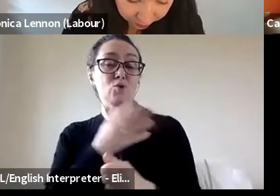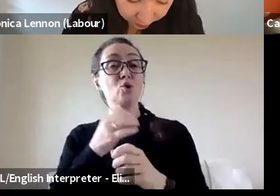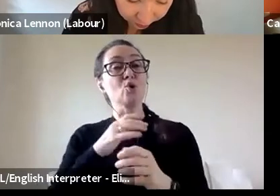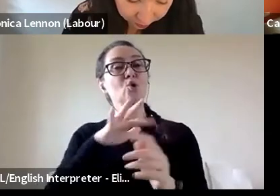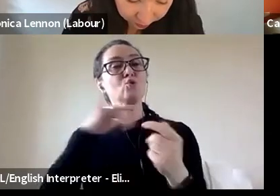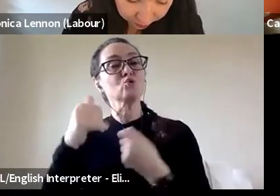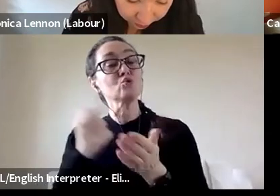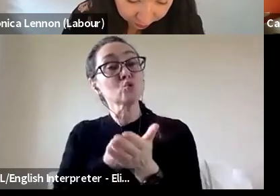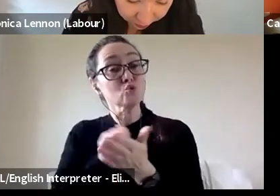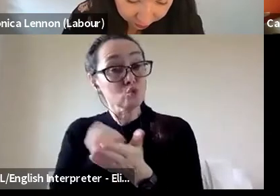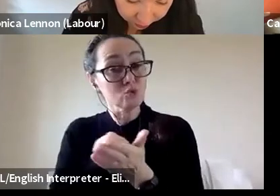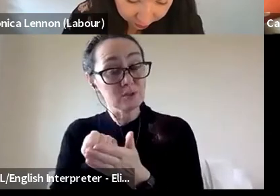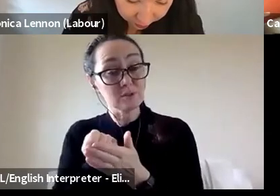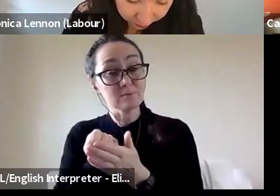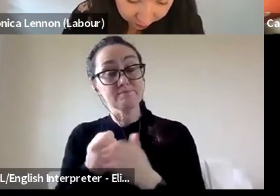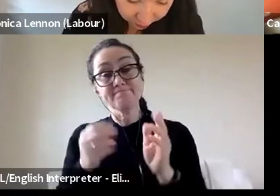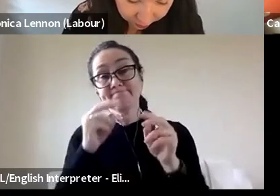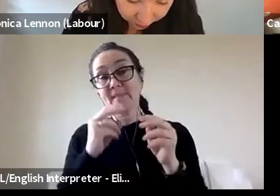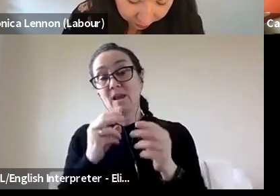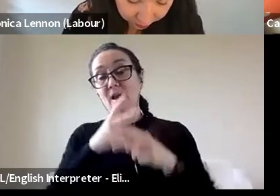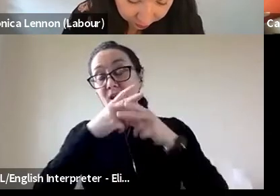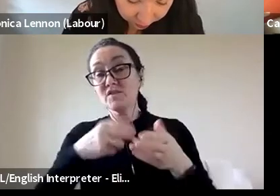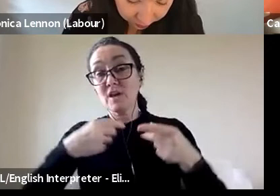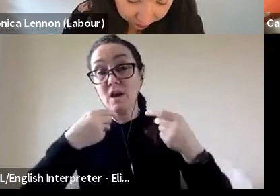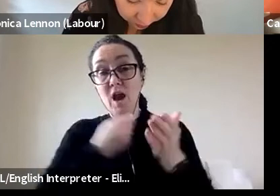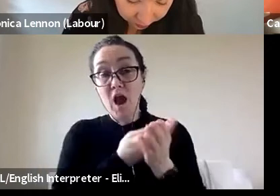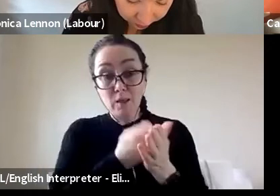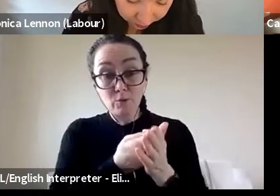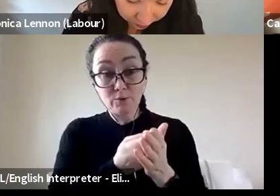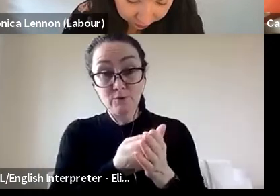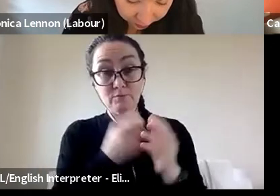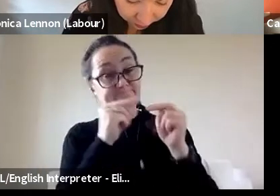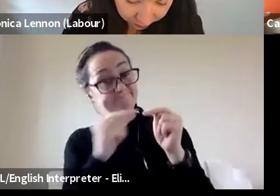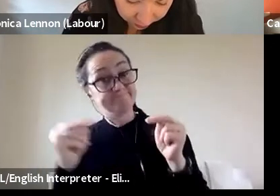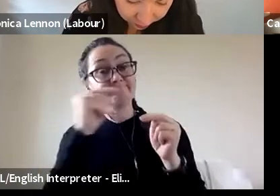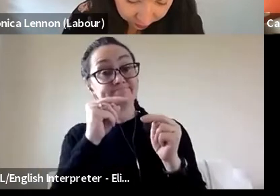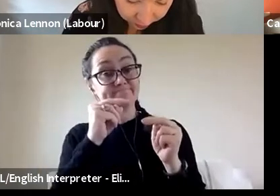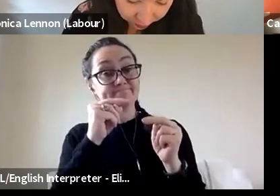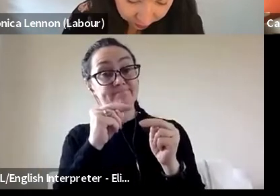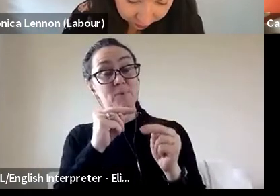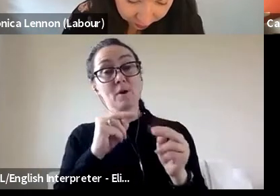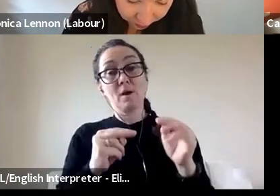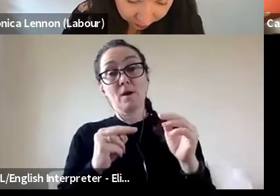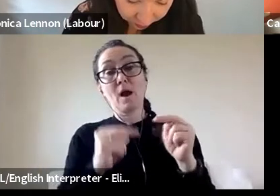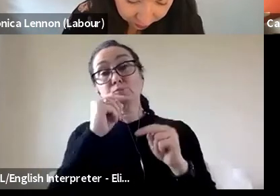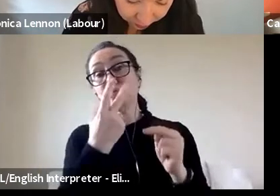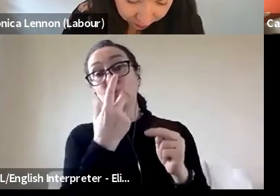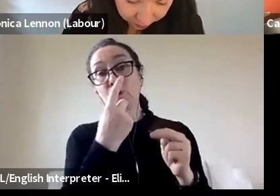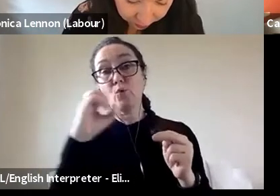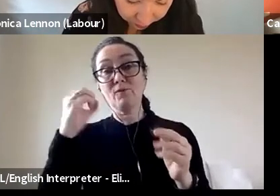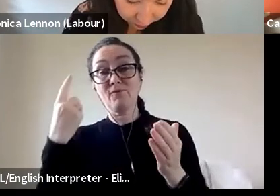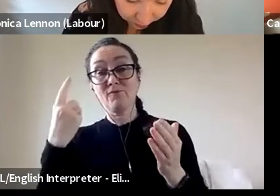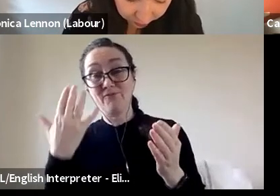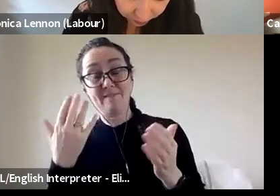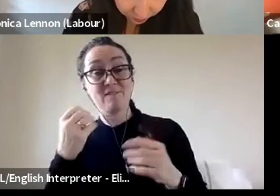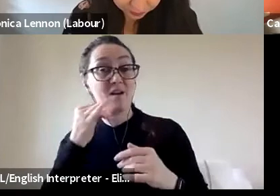immediately increase carers allowance top up so that unpaid carers get £105 a week, and double the young carer grant